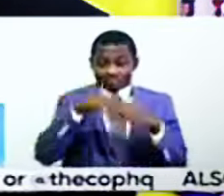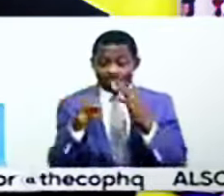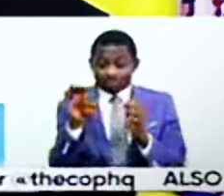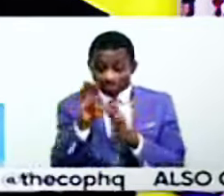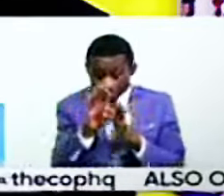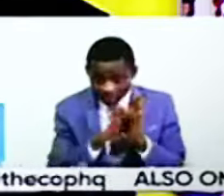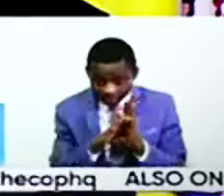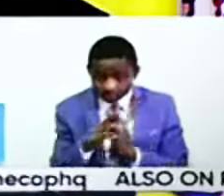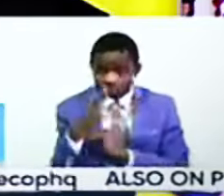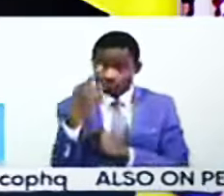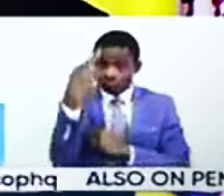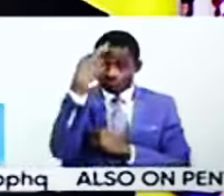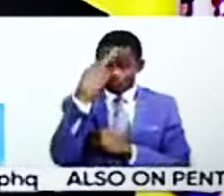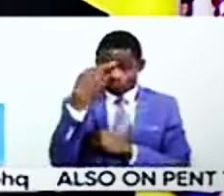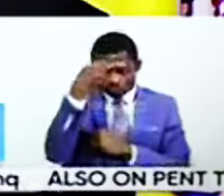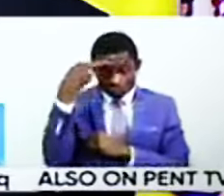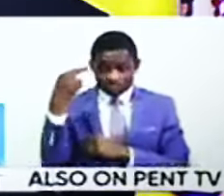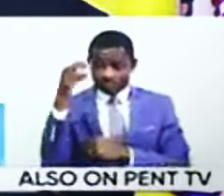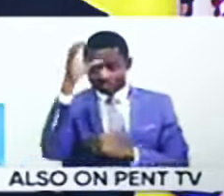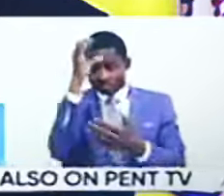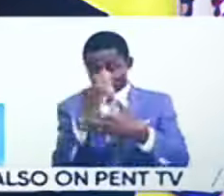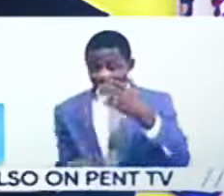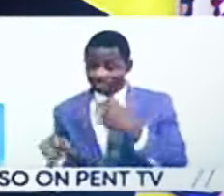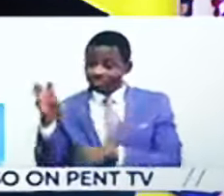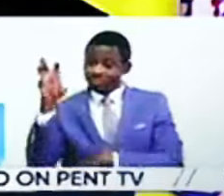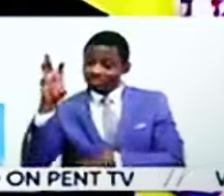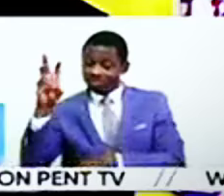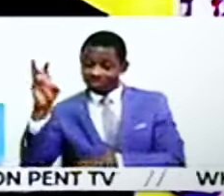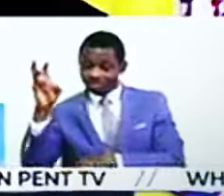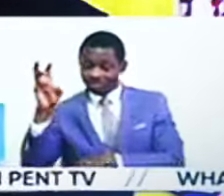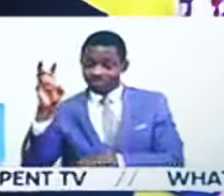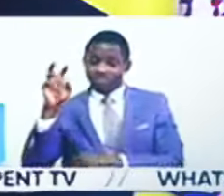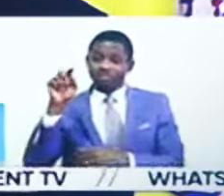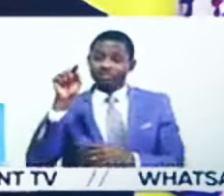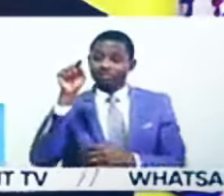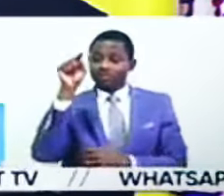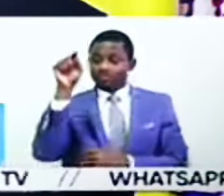I'll take verse 6, 11 there.